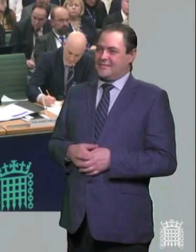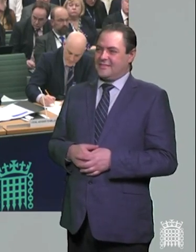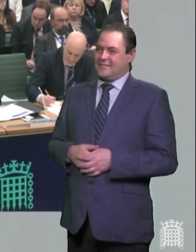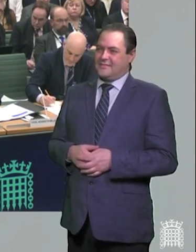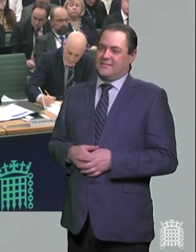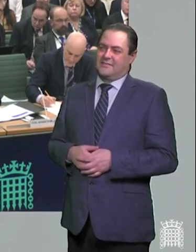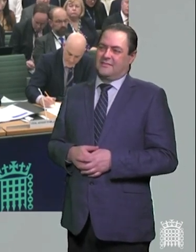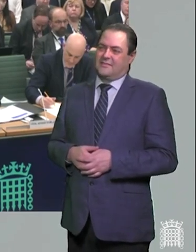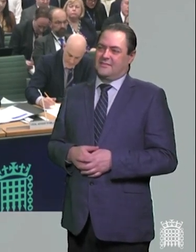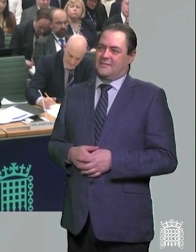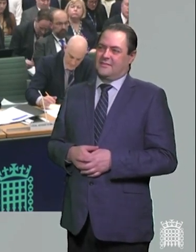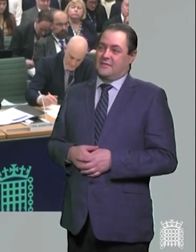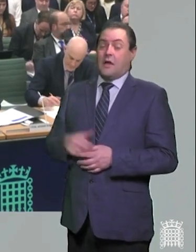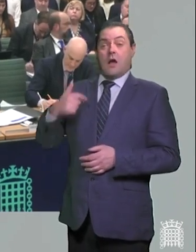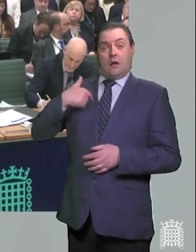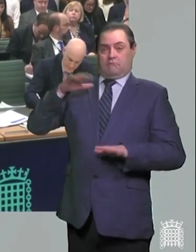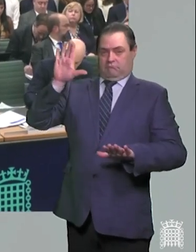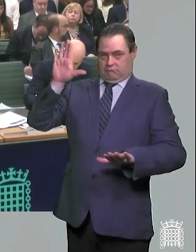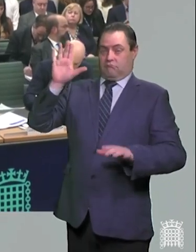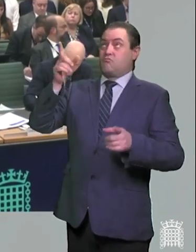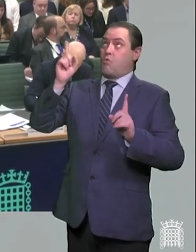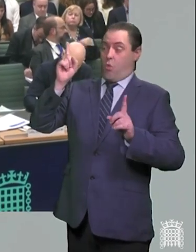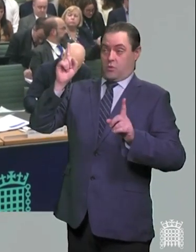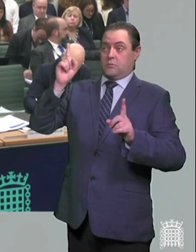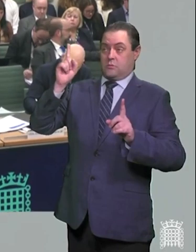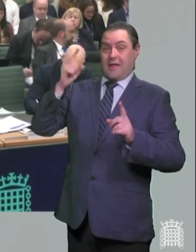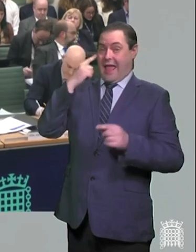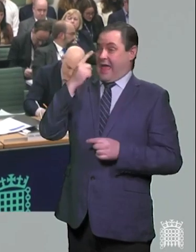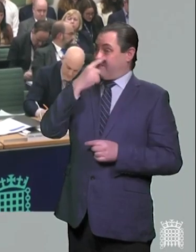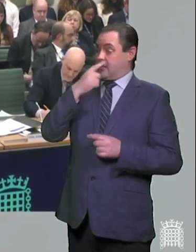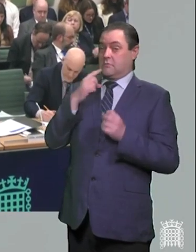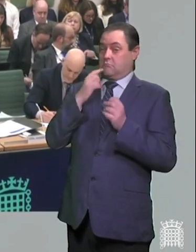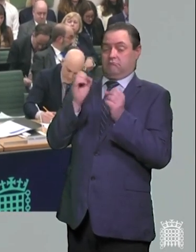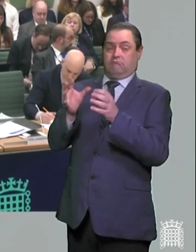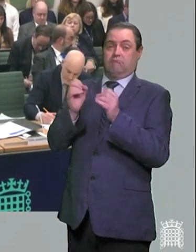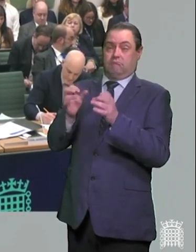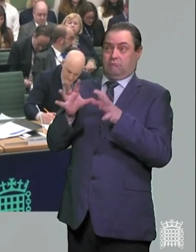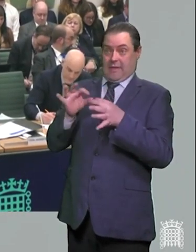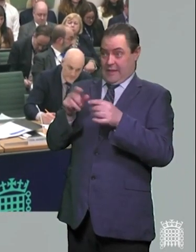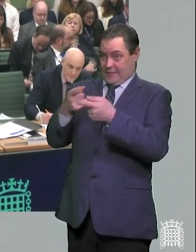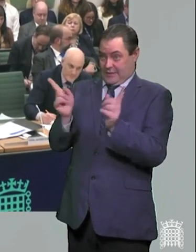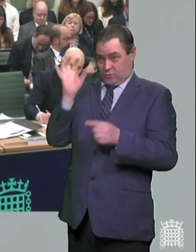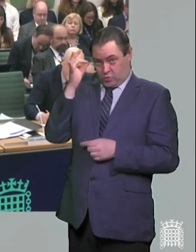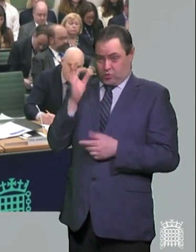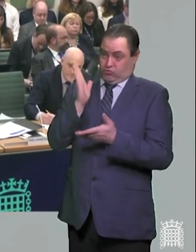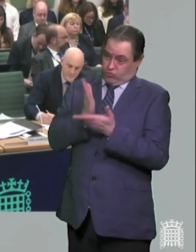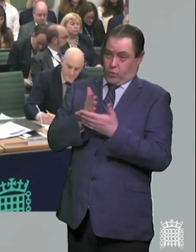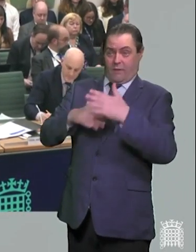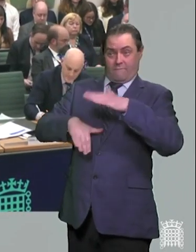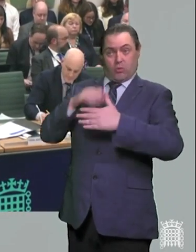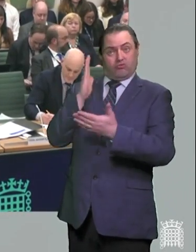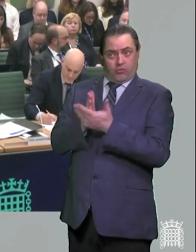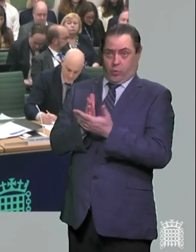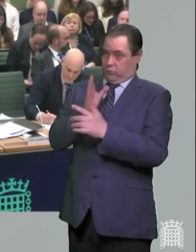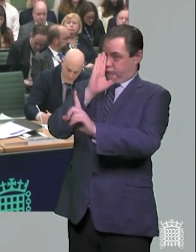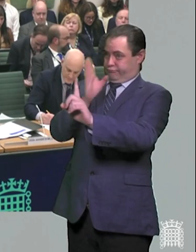and read out the terms of the oath. Yes, I swear by Almighty God that the evidence I shall give for this committee shall be the truth, the whole truth, and nothing